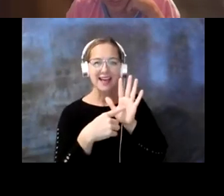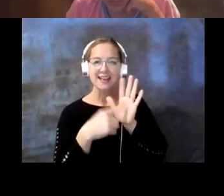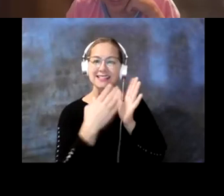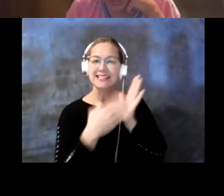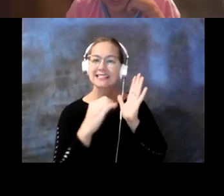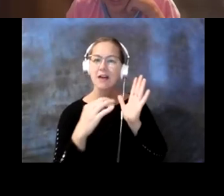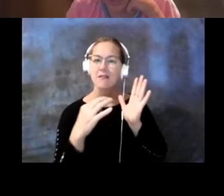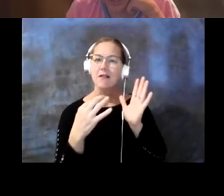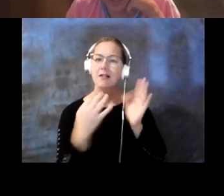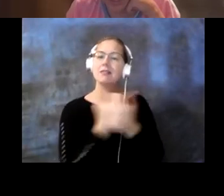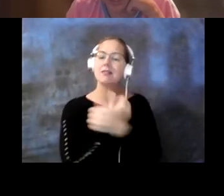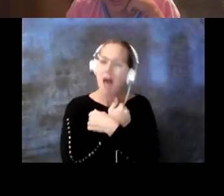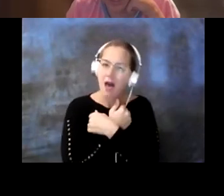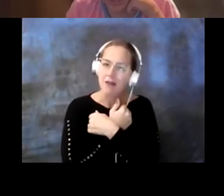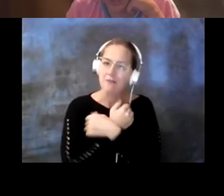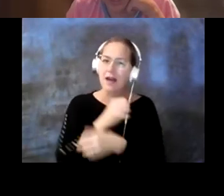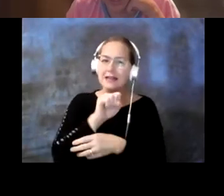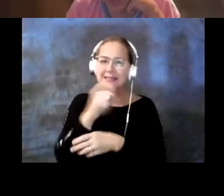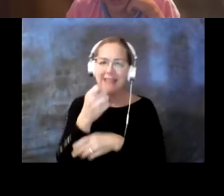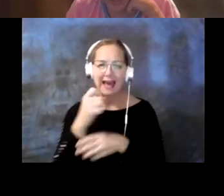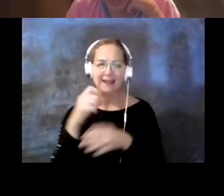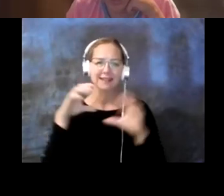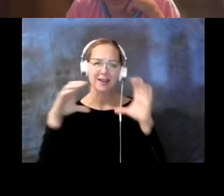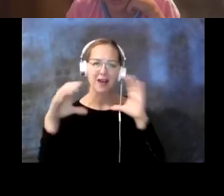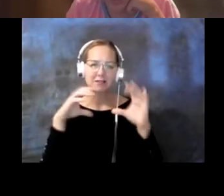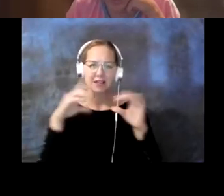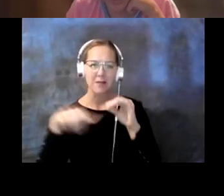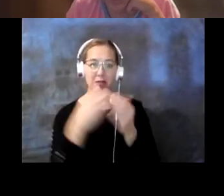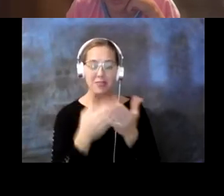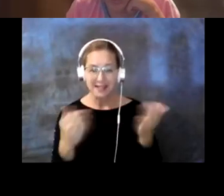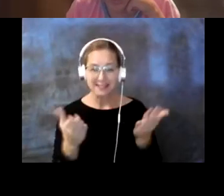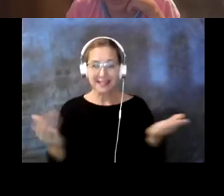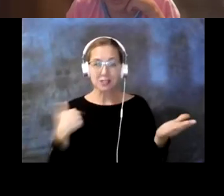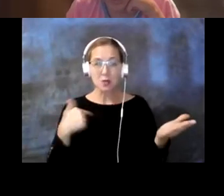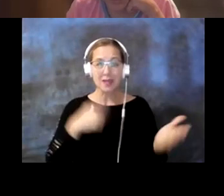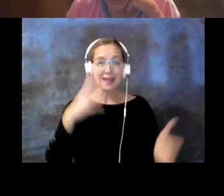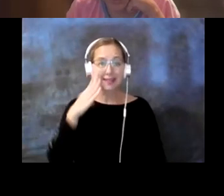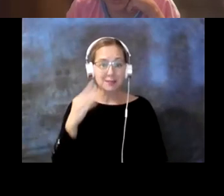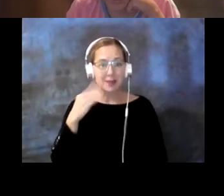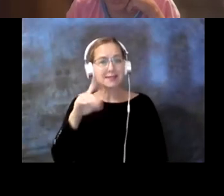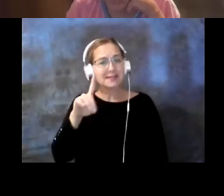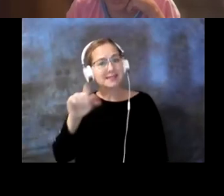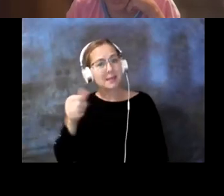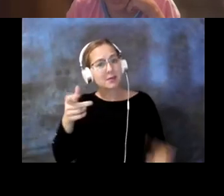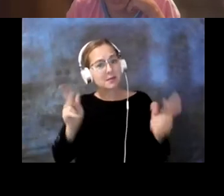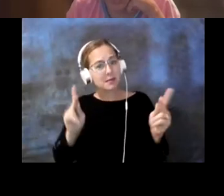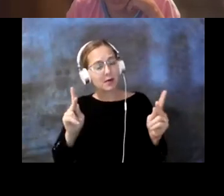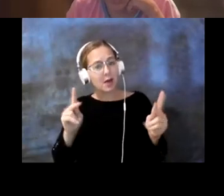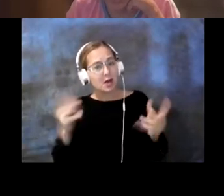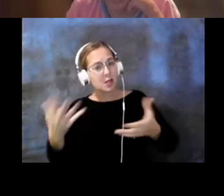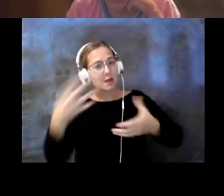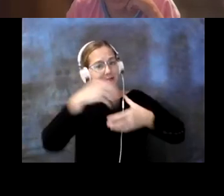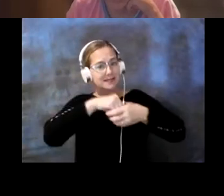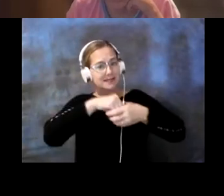of conversations about these things that we have as disabled people, so that it becomes